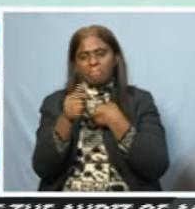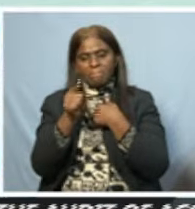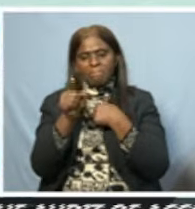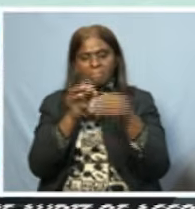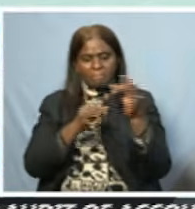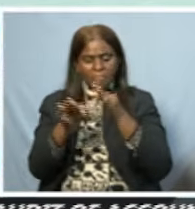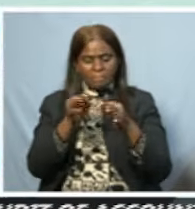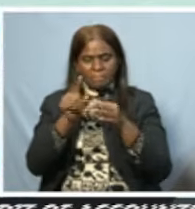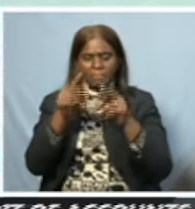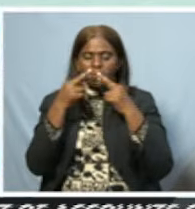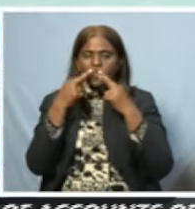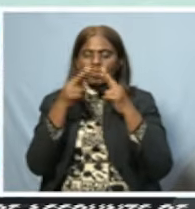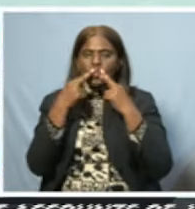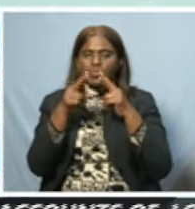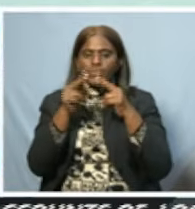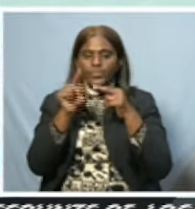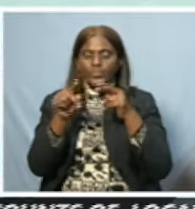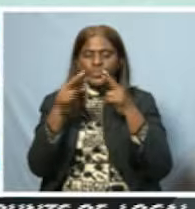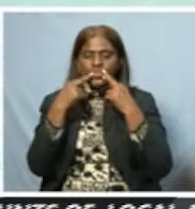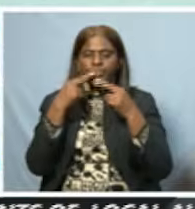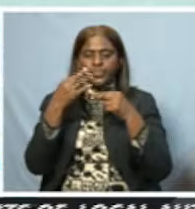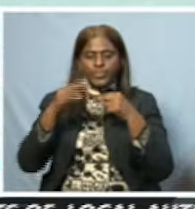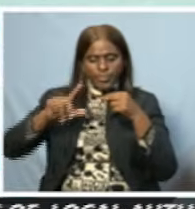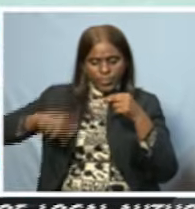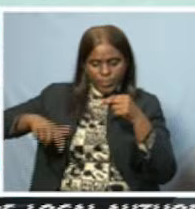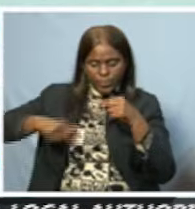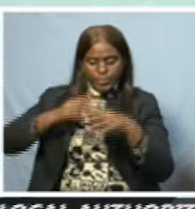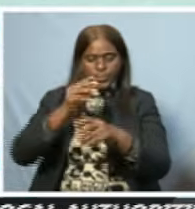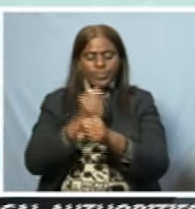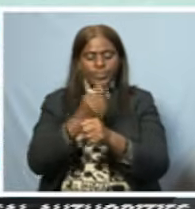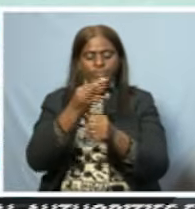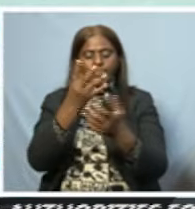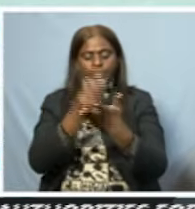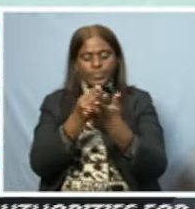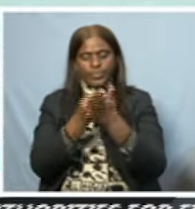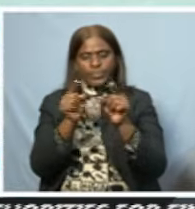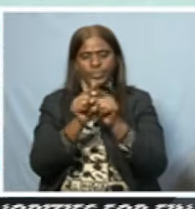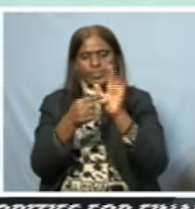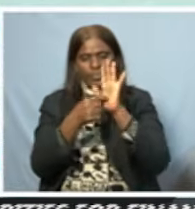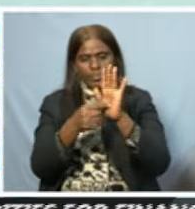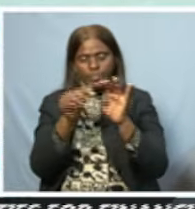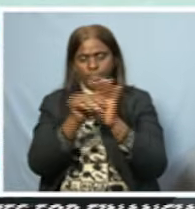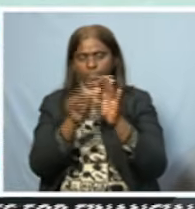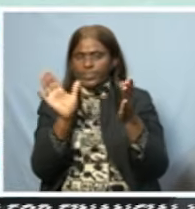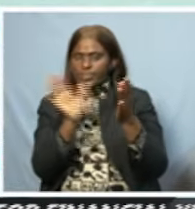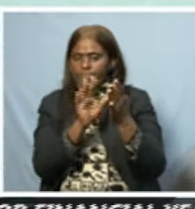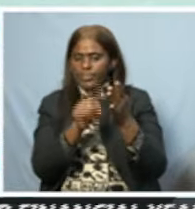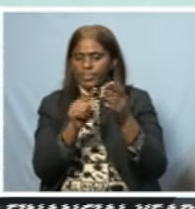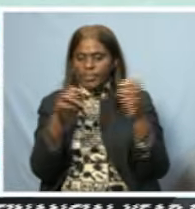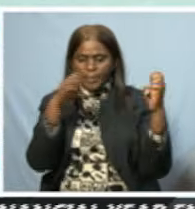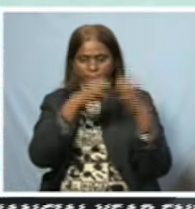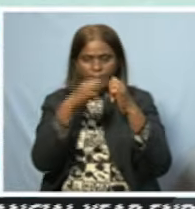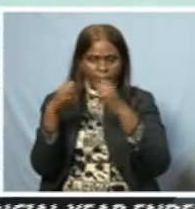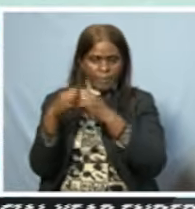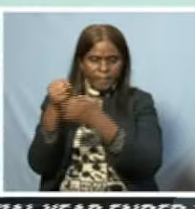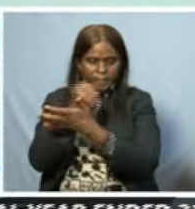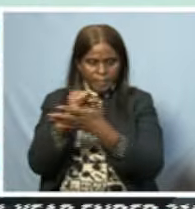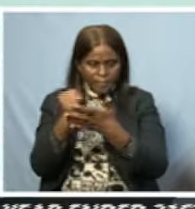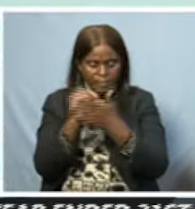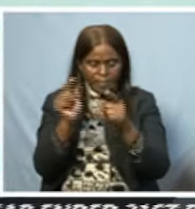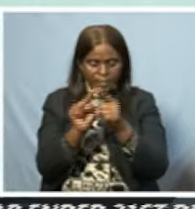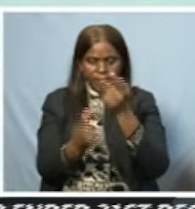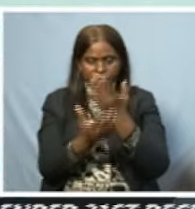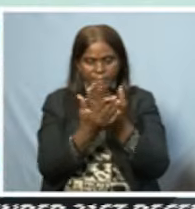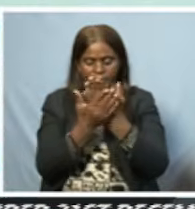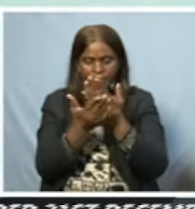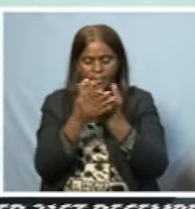this was as a result of late receipt of funds as shown on the bank statement attached